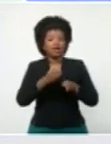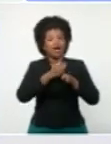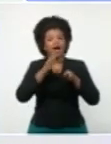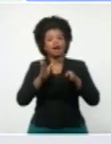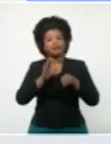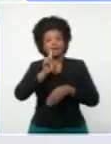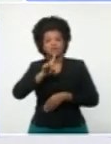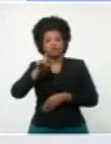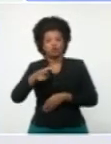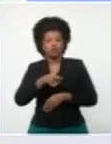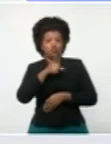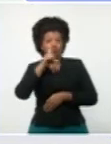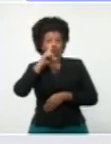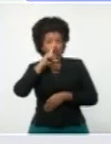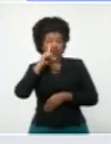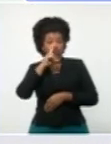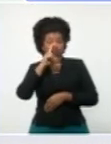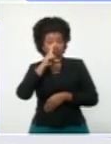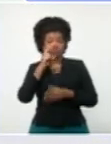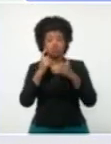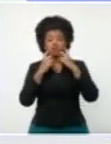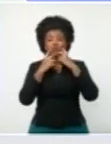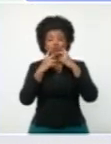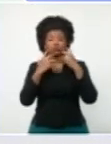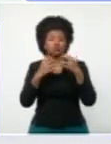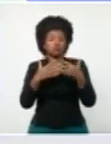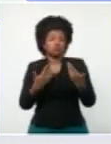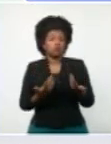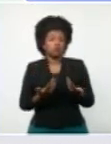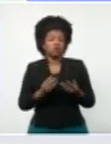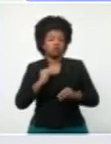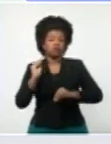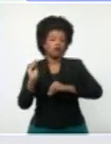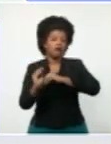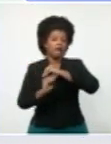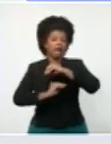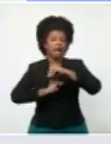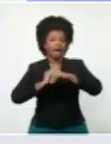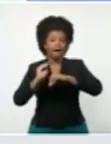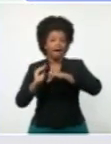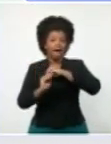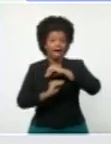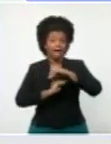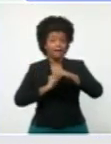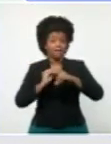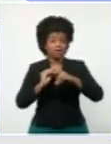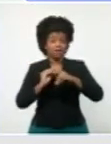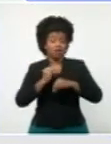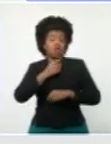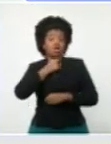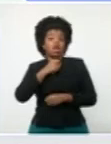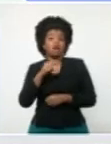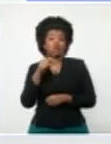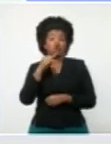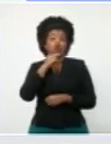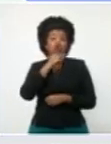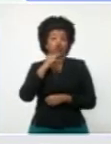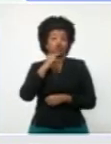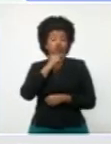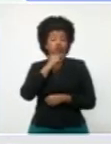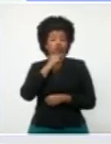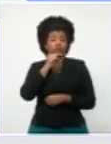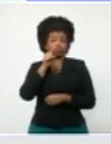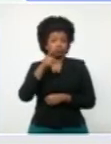What's interesting is the way it's changing. The red part, as you may see, was the largest at the